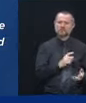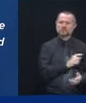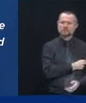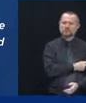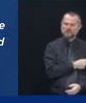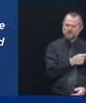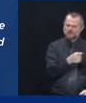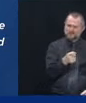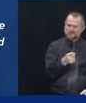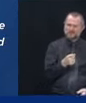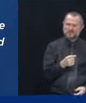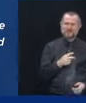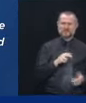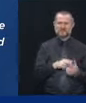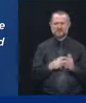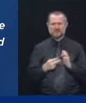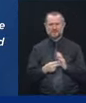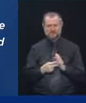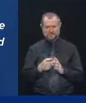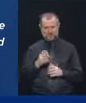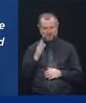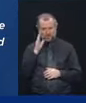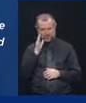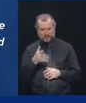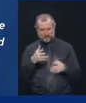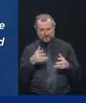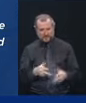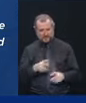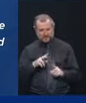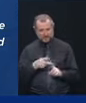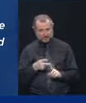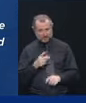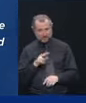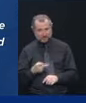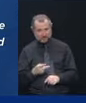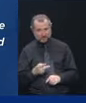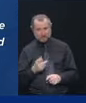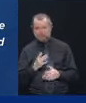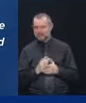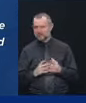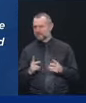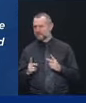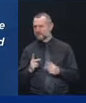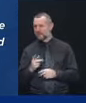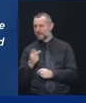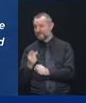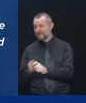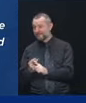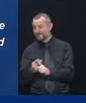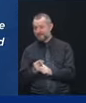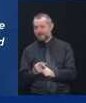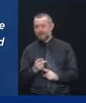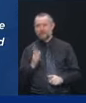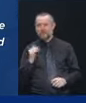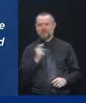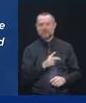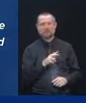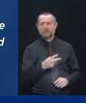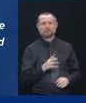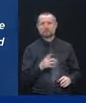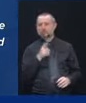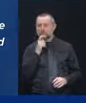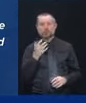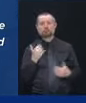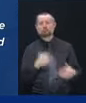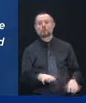be excess second doses. Some people will not come back for their second dose for one reason or another, but there will